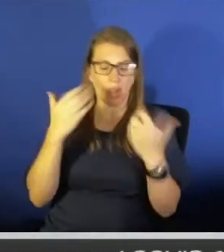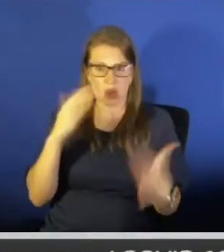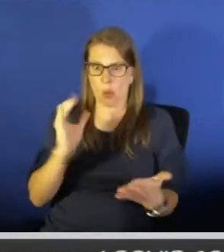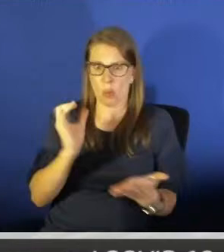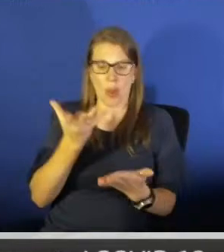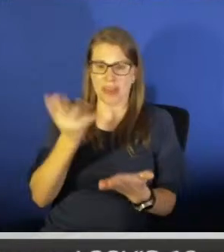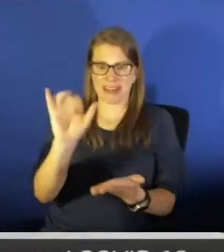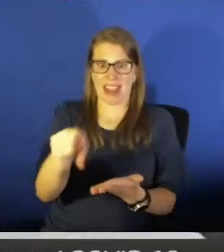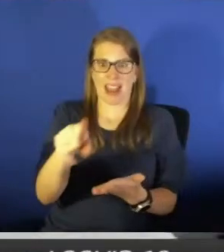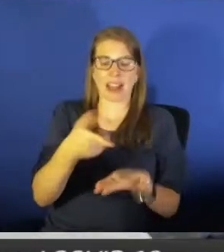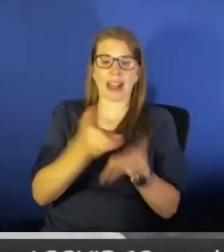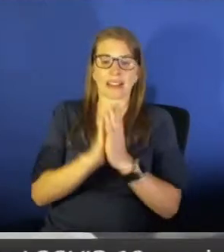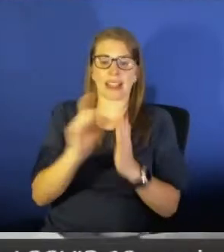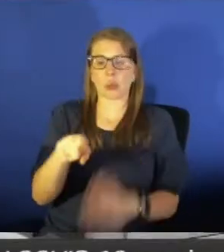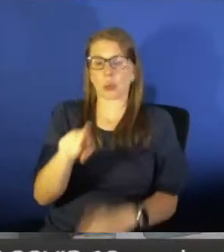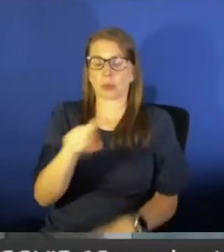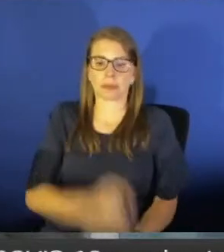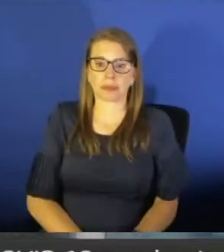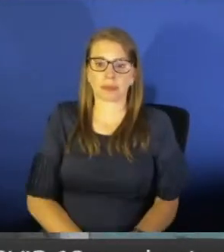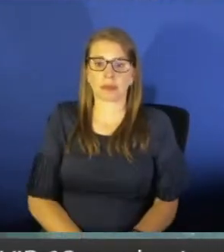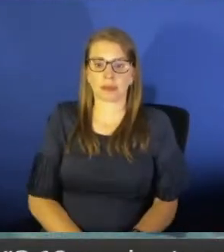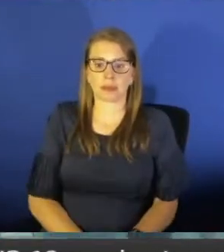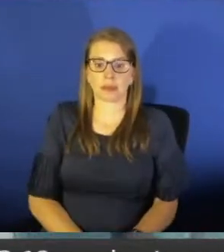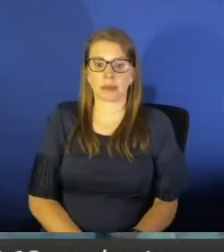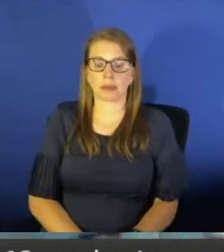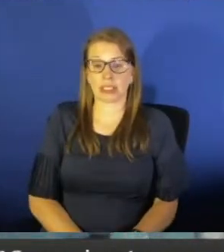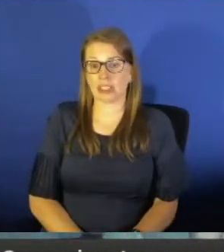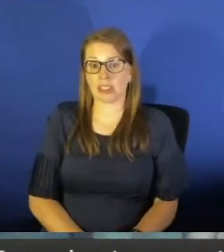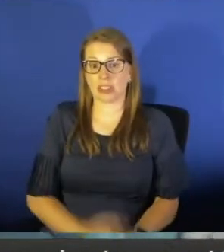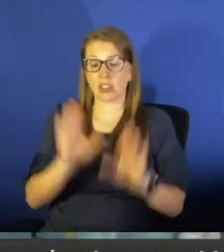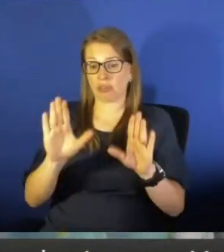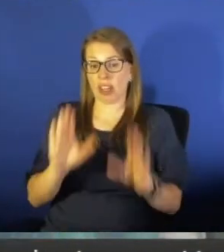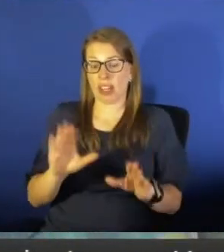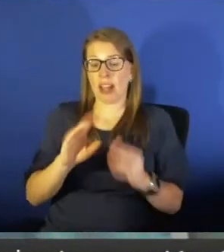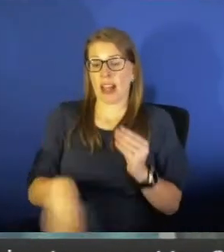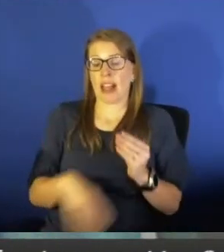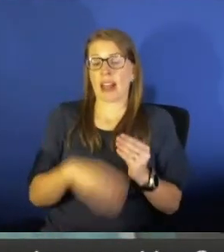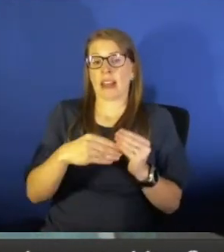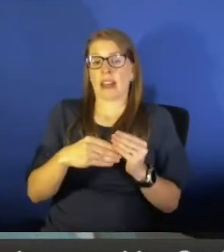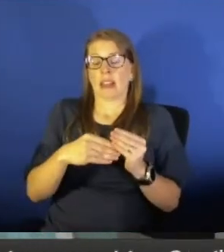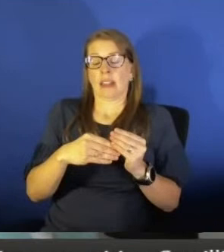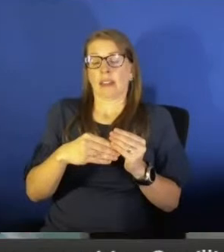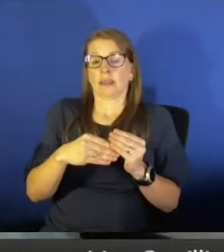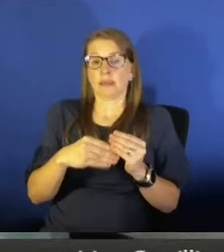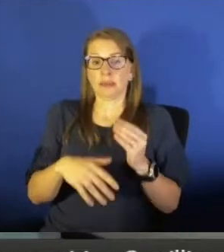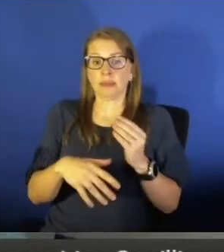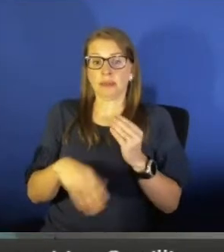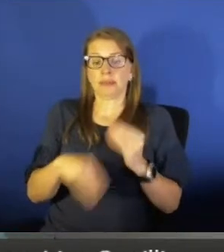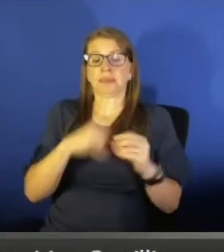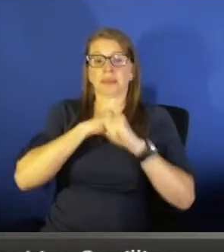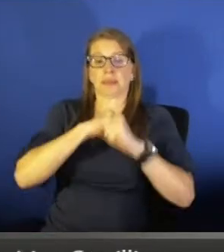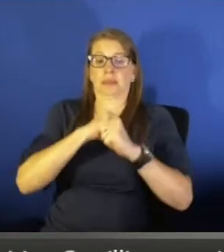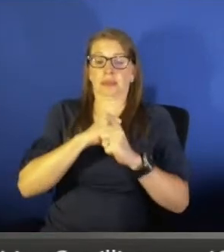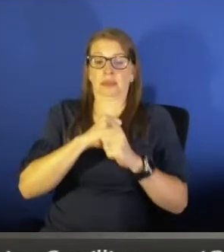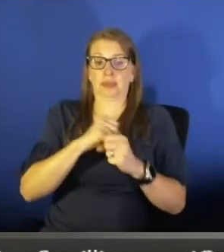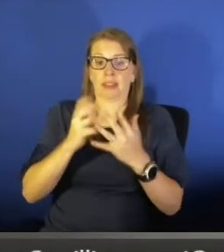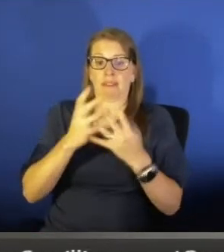you. Yeah, which is great. It just adds an extra security in hopes that we can help filter the air if